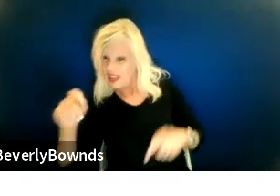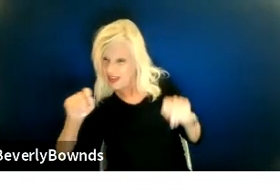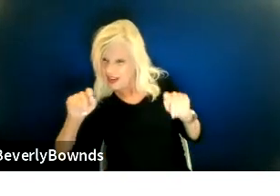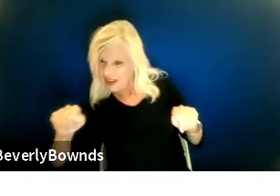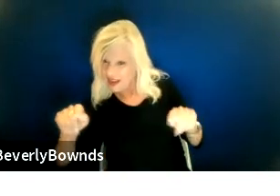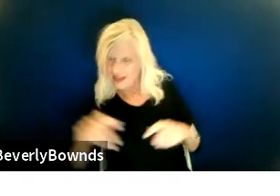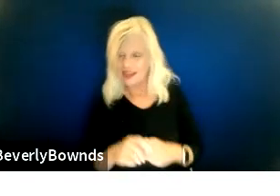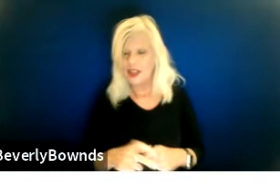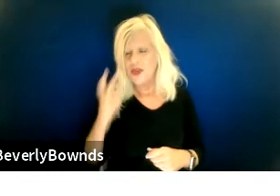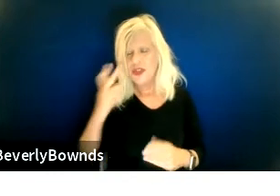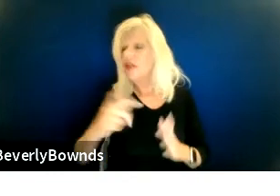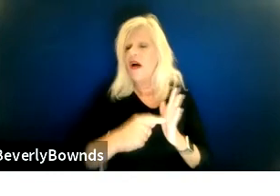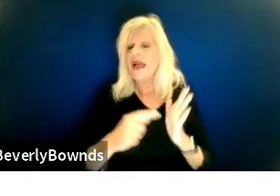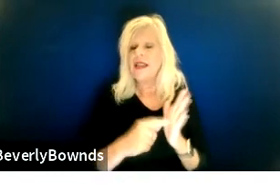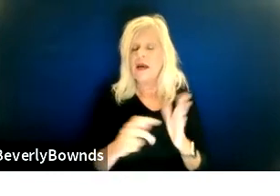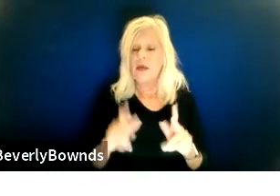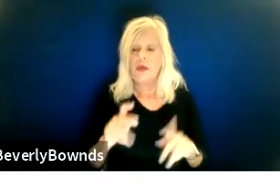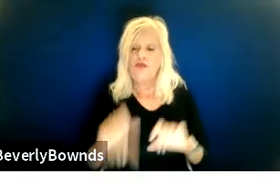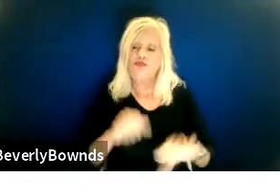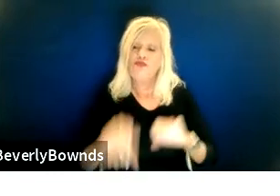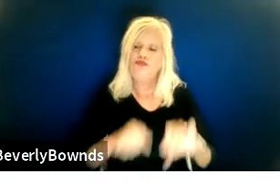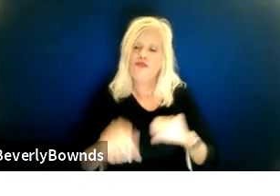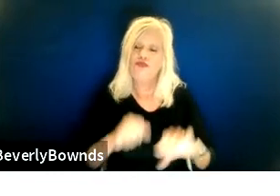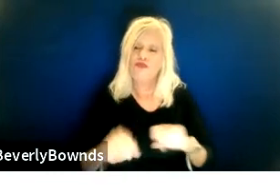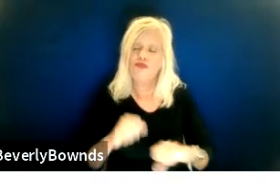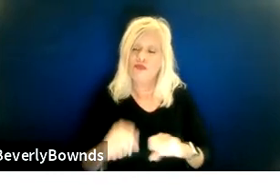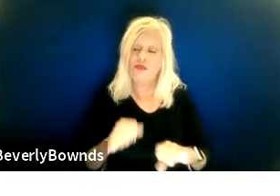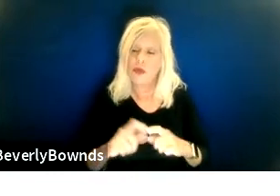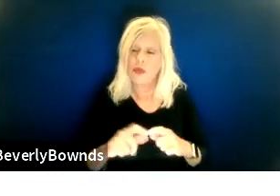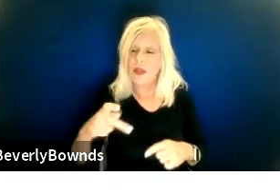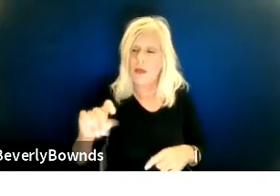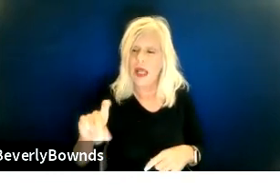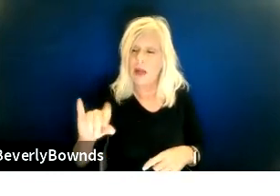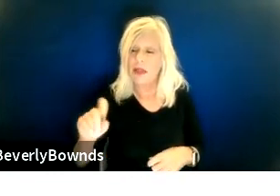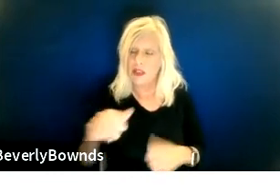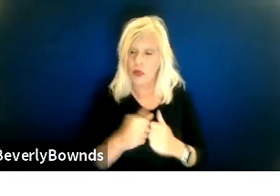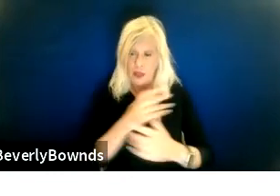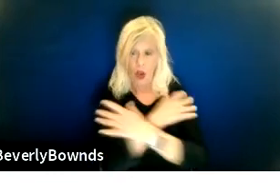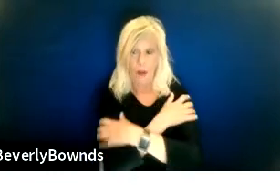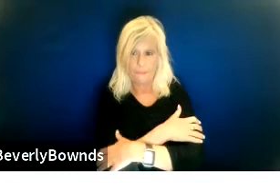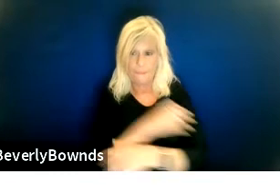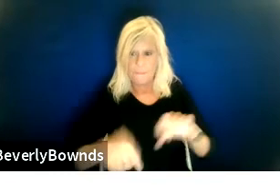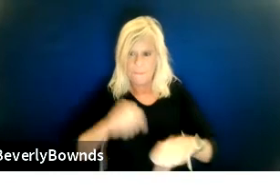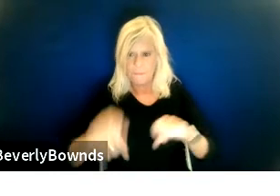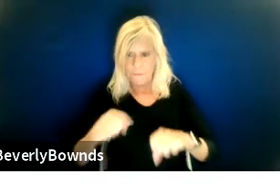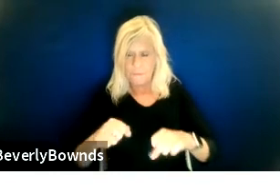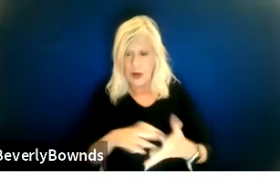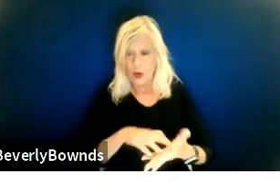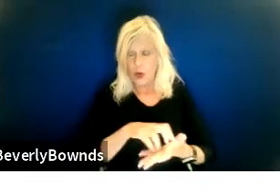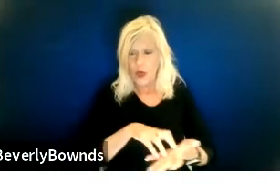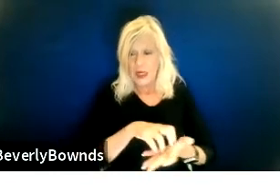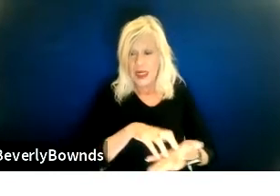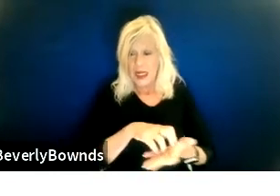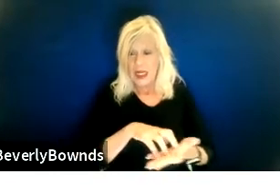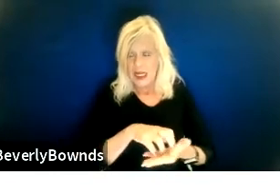examples of a person pedaling with hemiplegia with their arm where the non-paretic arm was moving kind